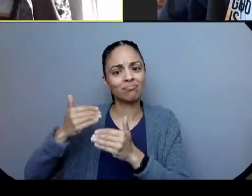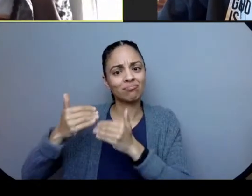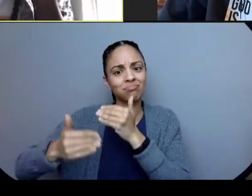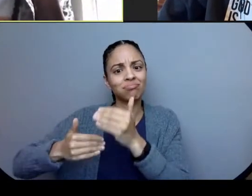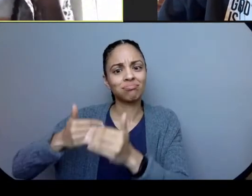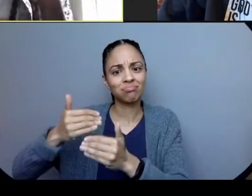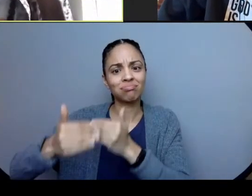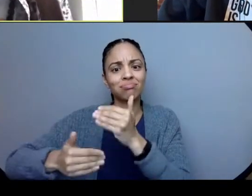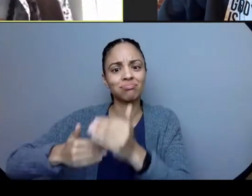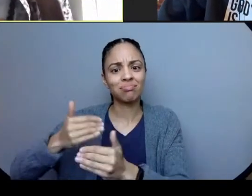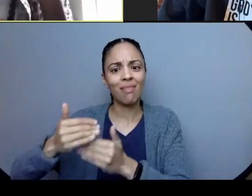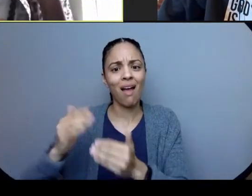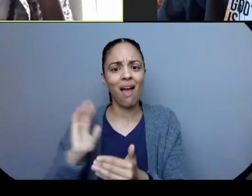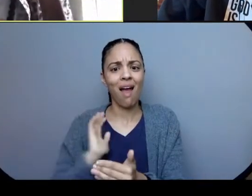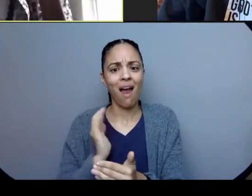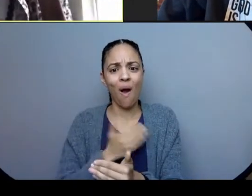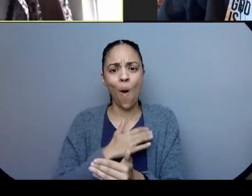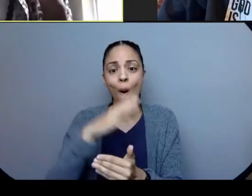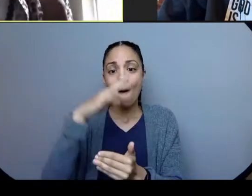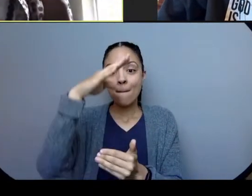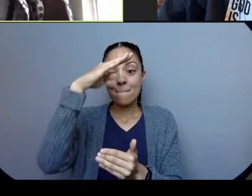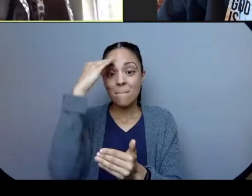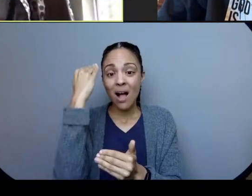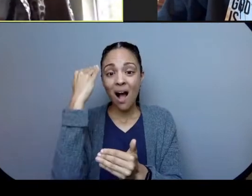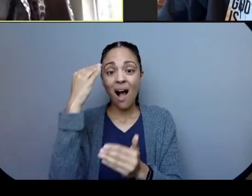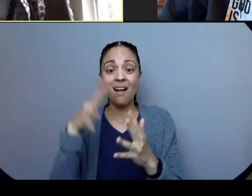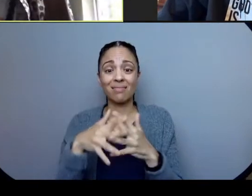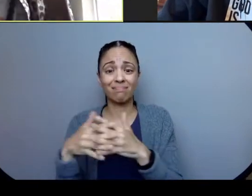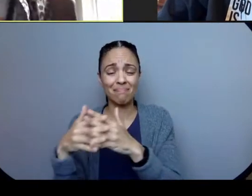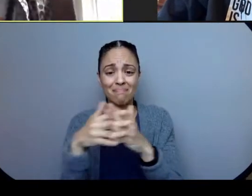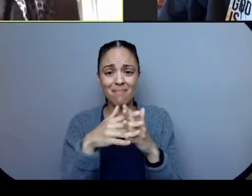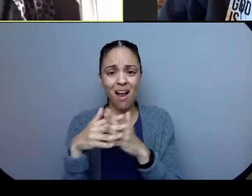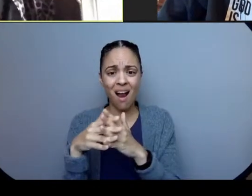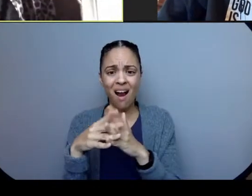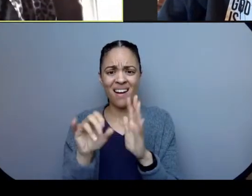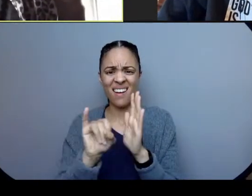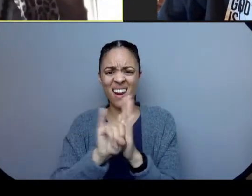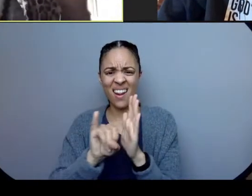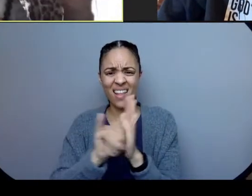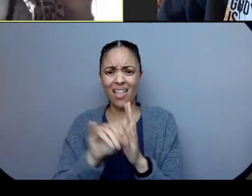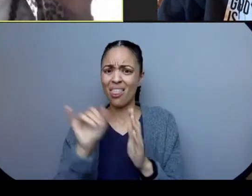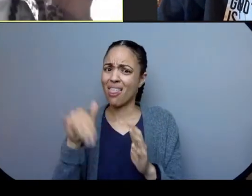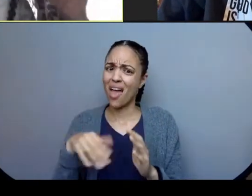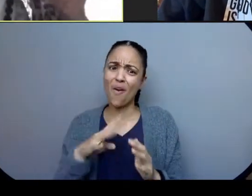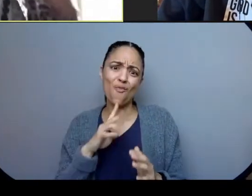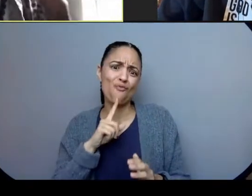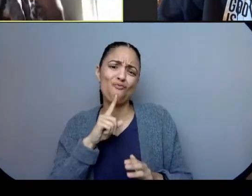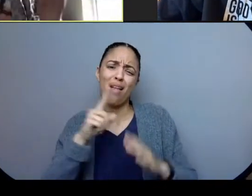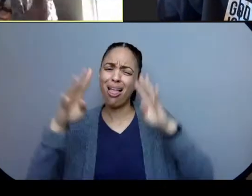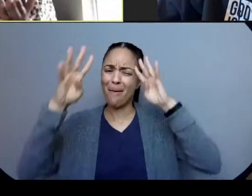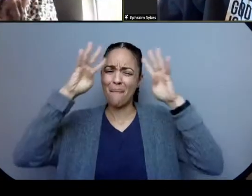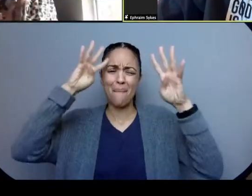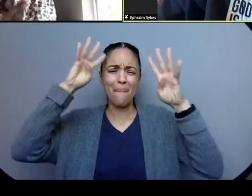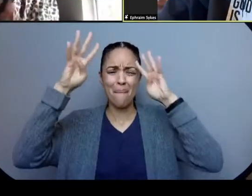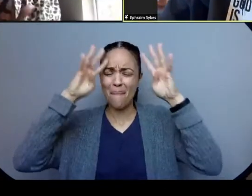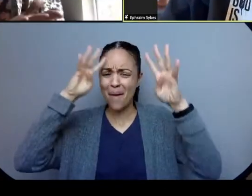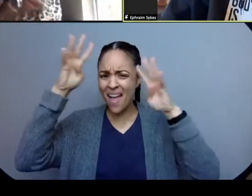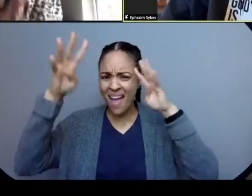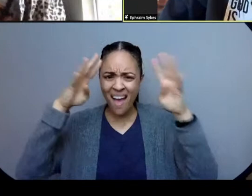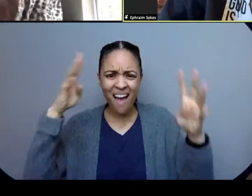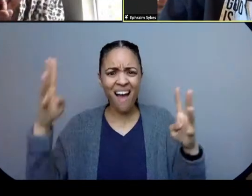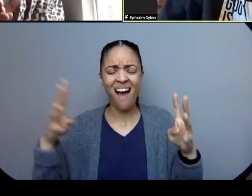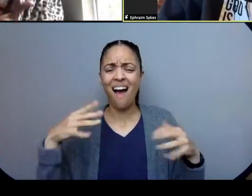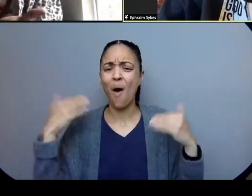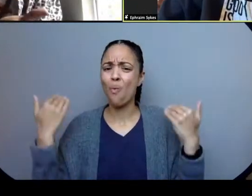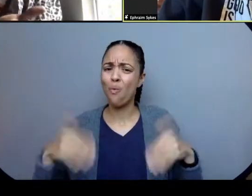Black American, the American Black is the most innovative motherfucker on the planet. On the face of the earth, Every 4